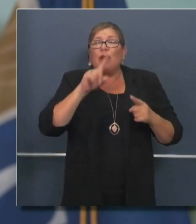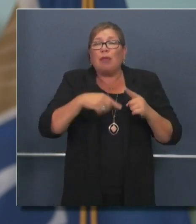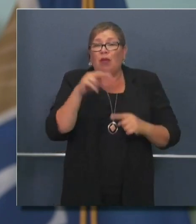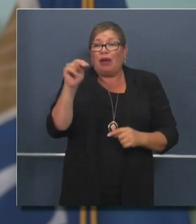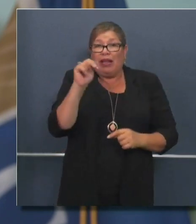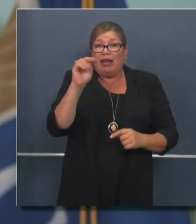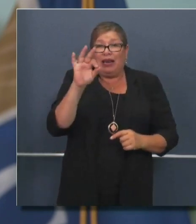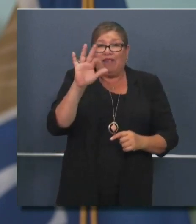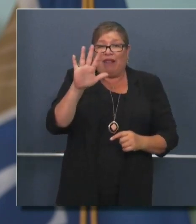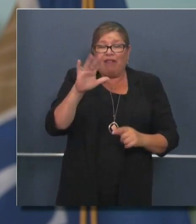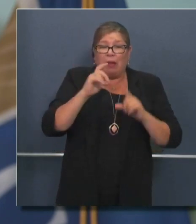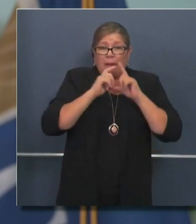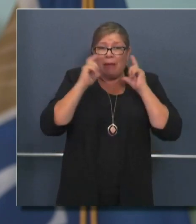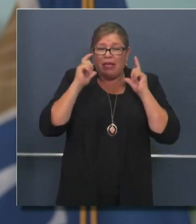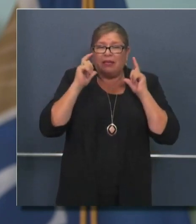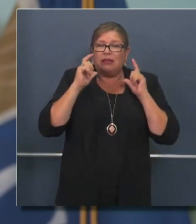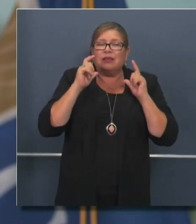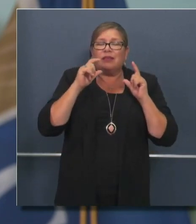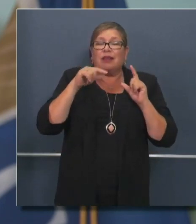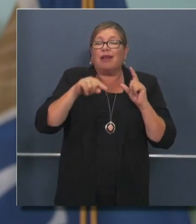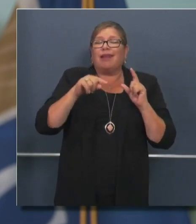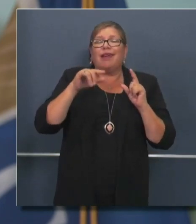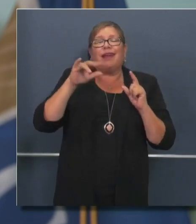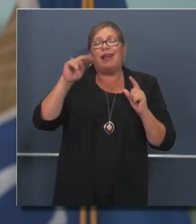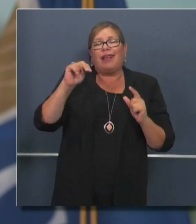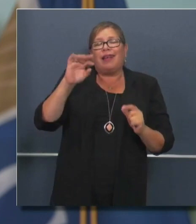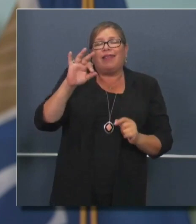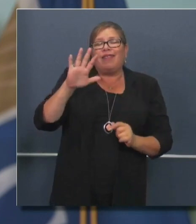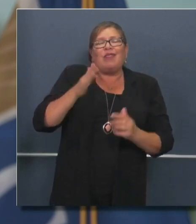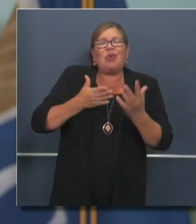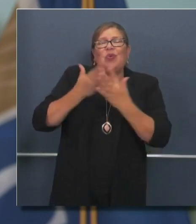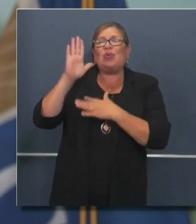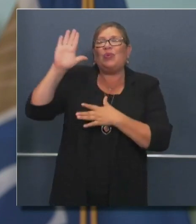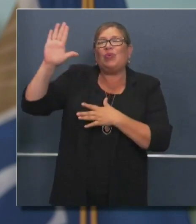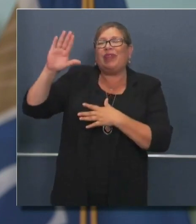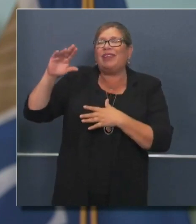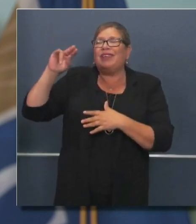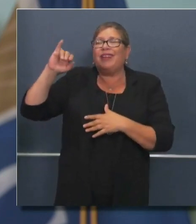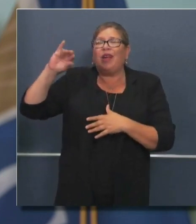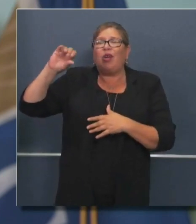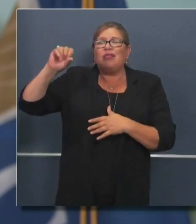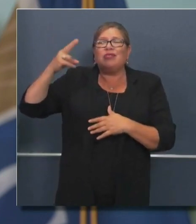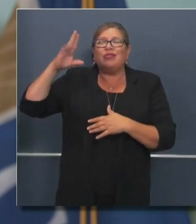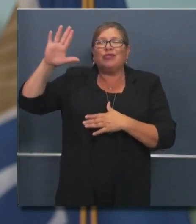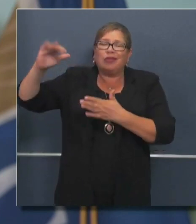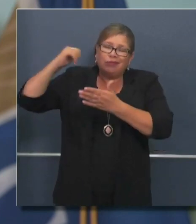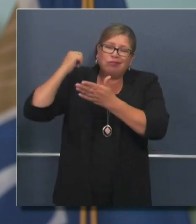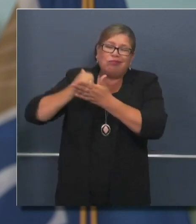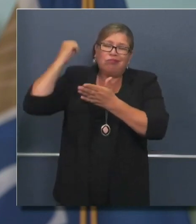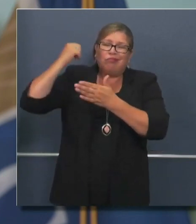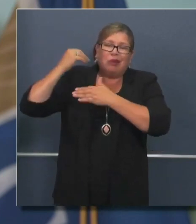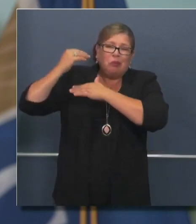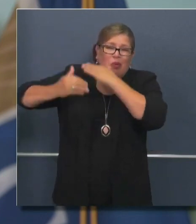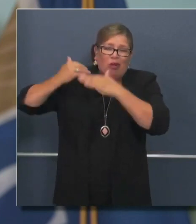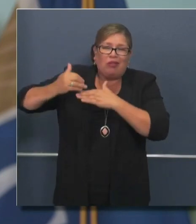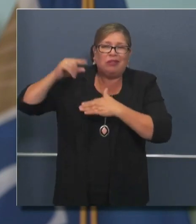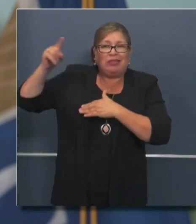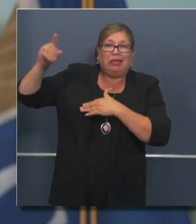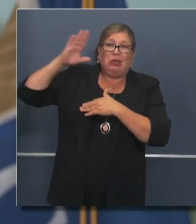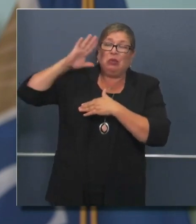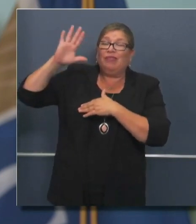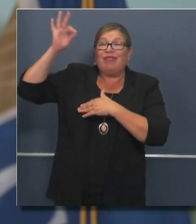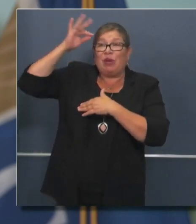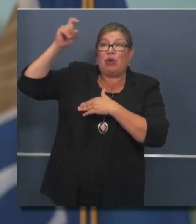N95 masks that were part of that contract. They're going through a NIOSH process, and we're very, very close to the determination by the